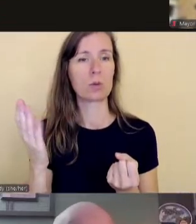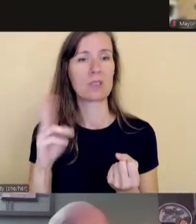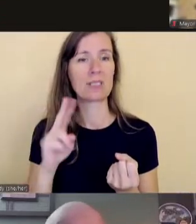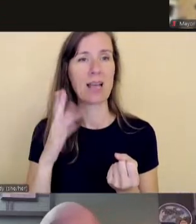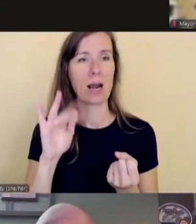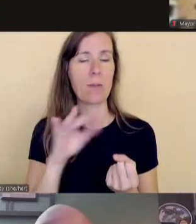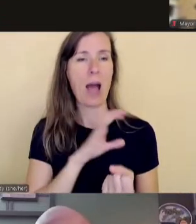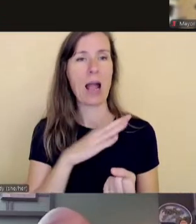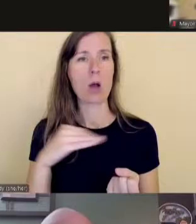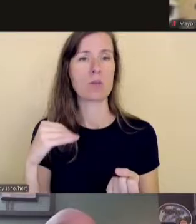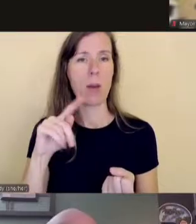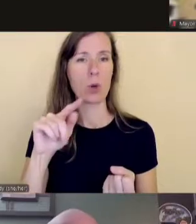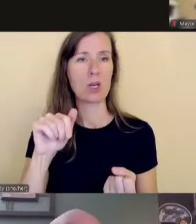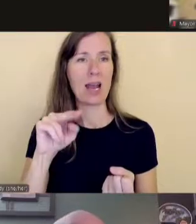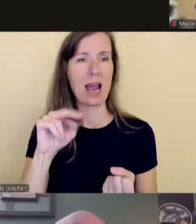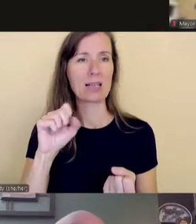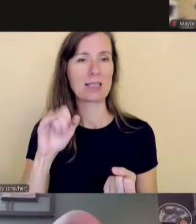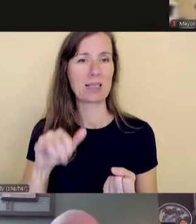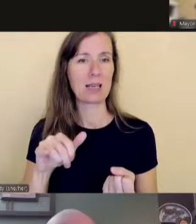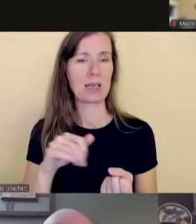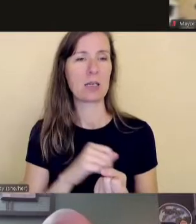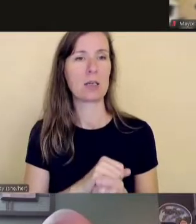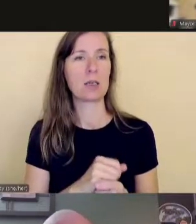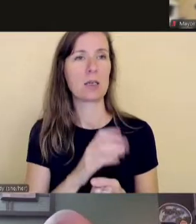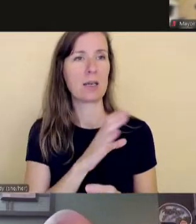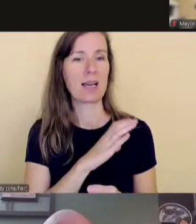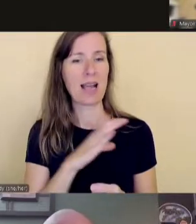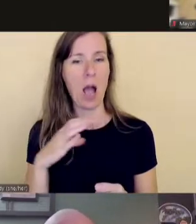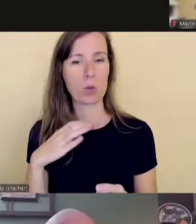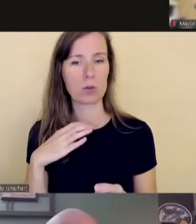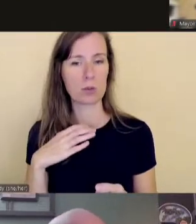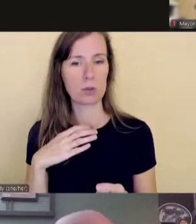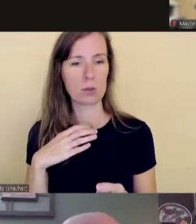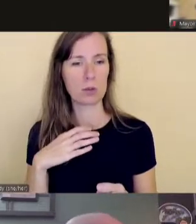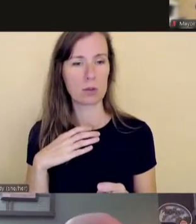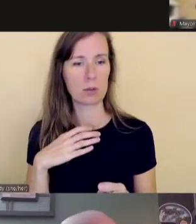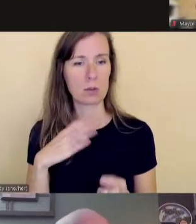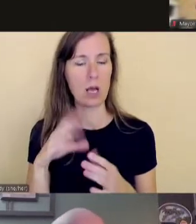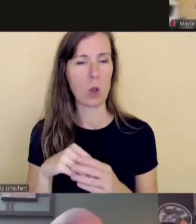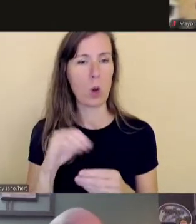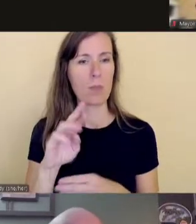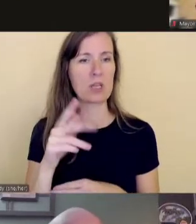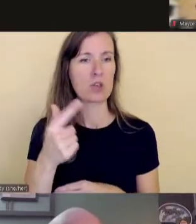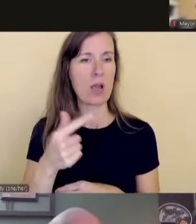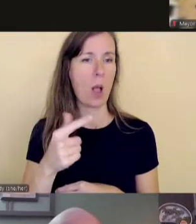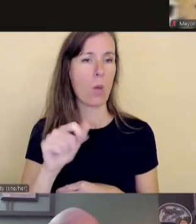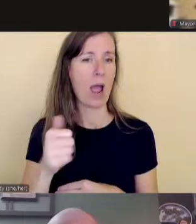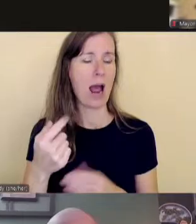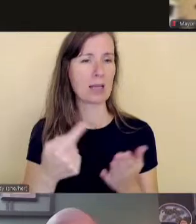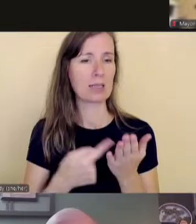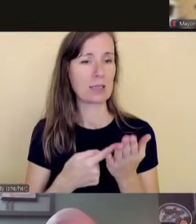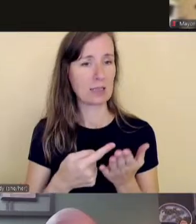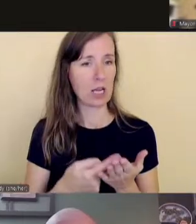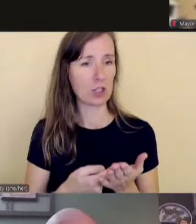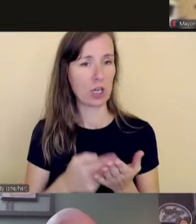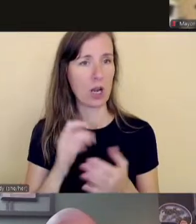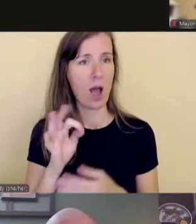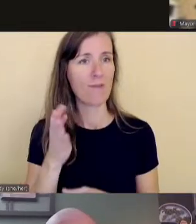Councilmember Tanzi. Council, including Mr. Galloway, is there any discussion of the motion?